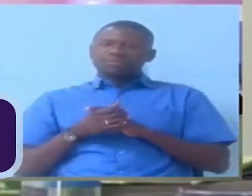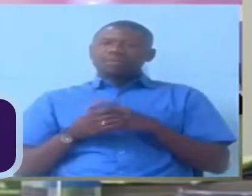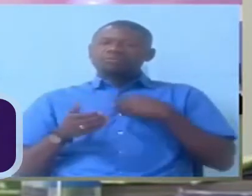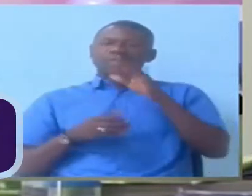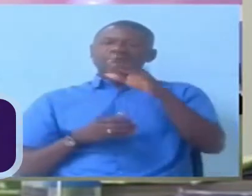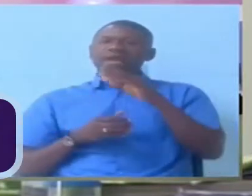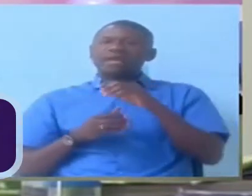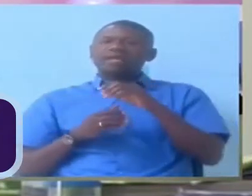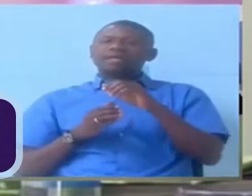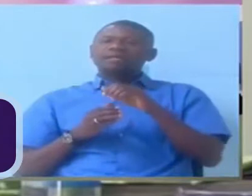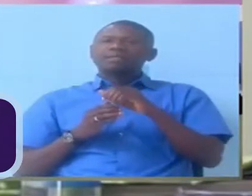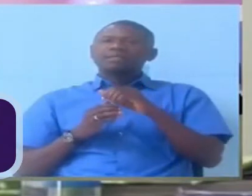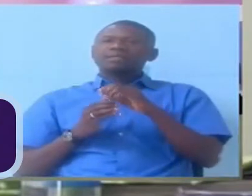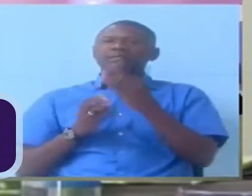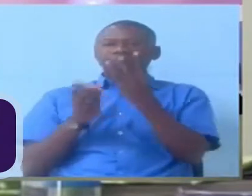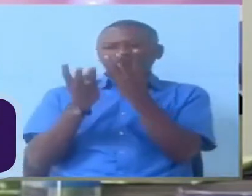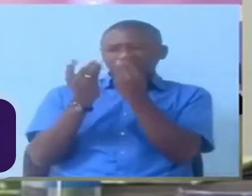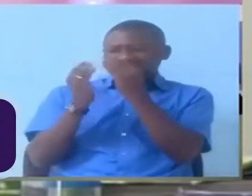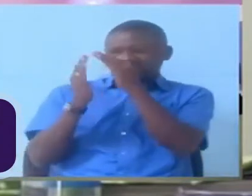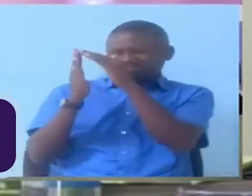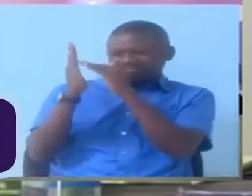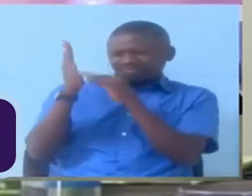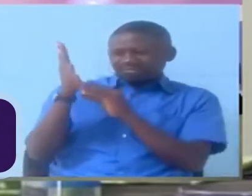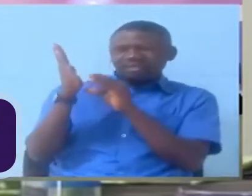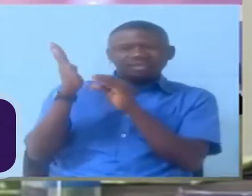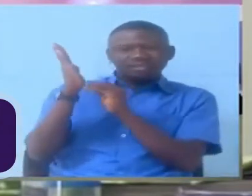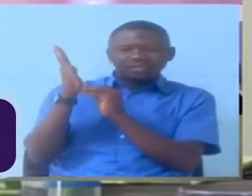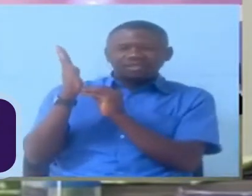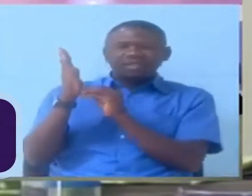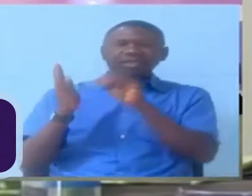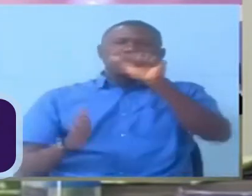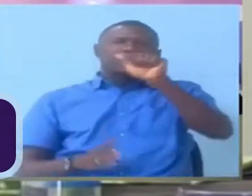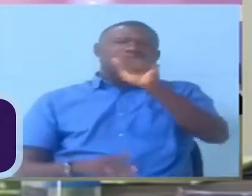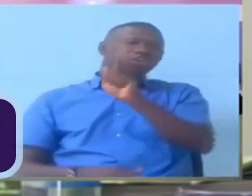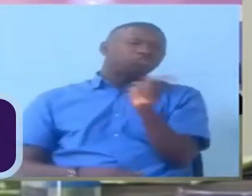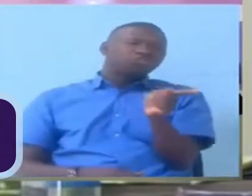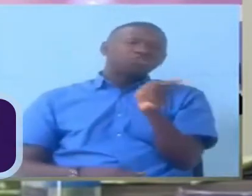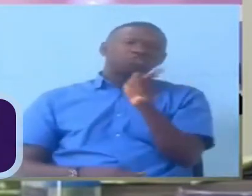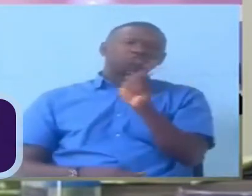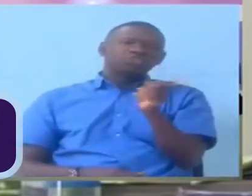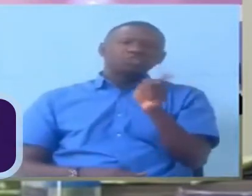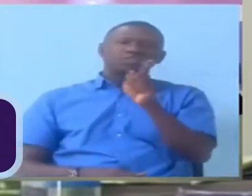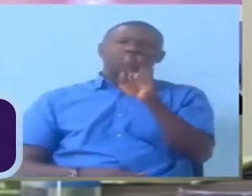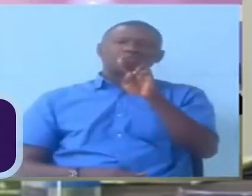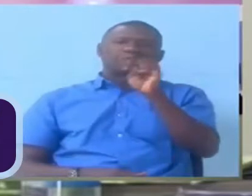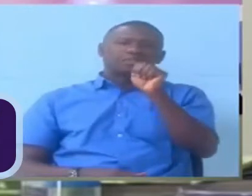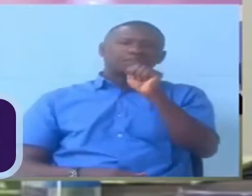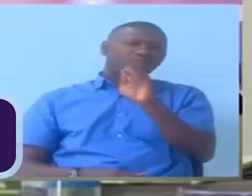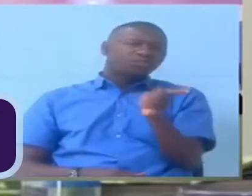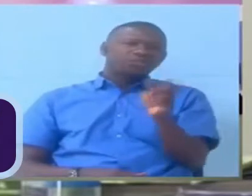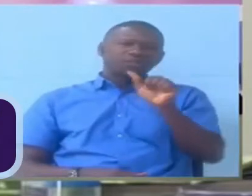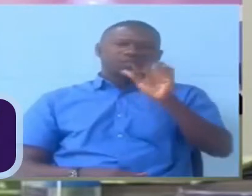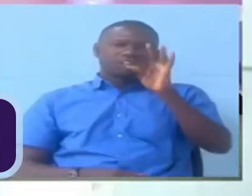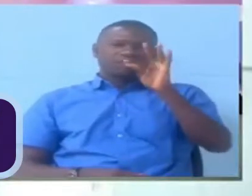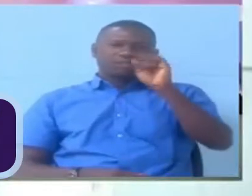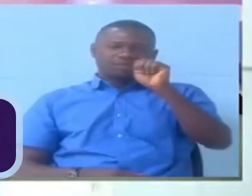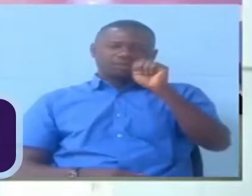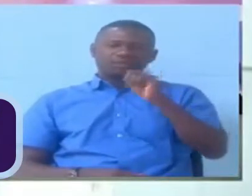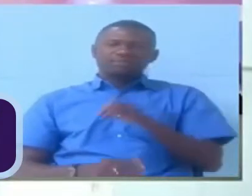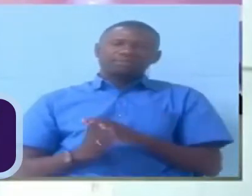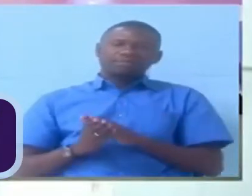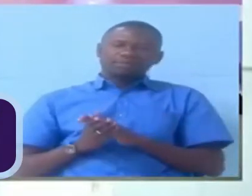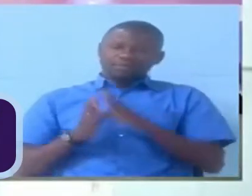You were enlisted in the gendarmerie in 1989. 89, yes.